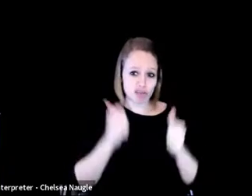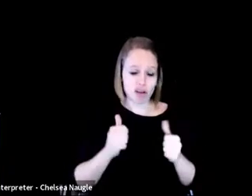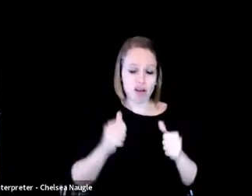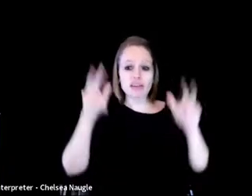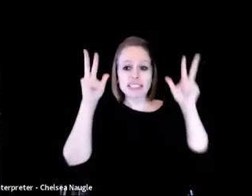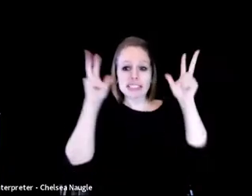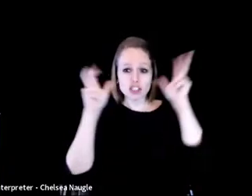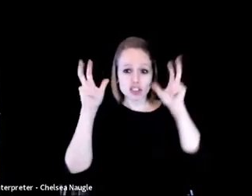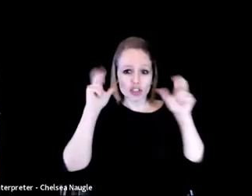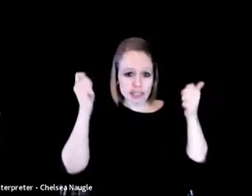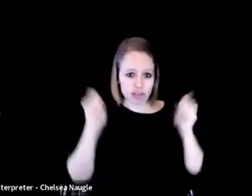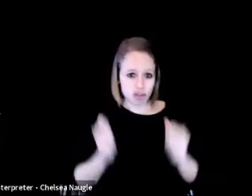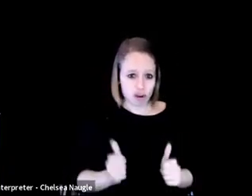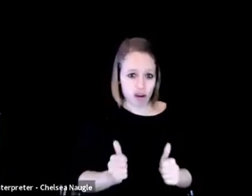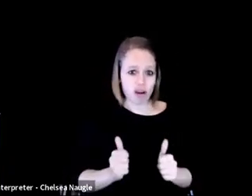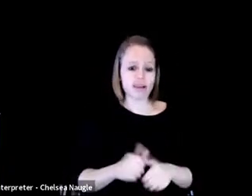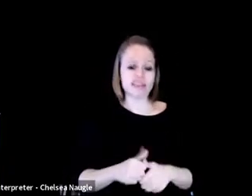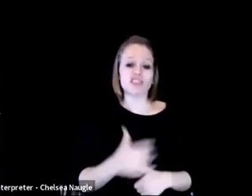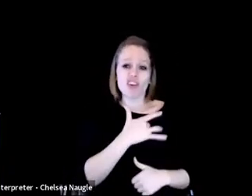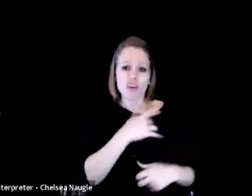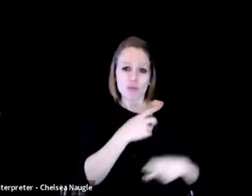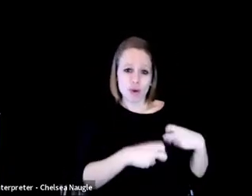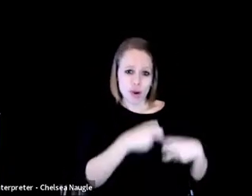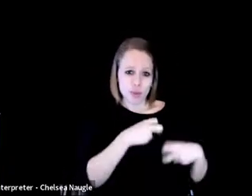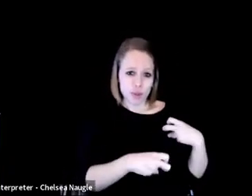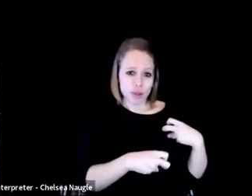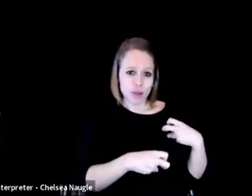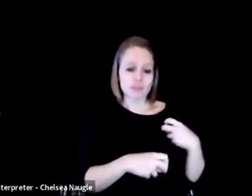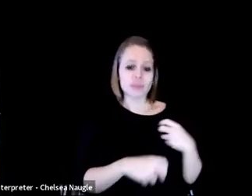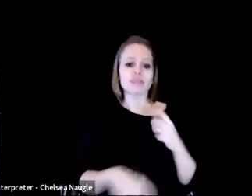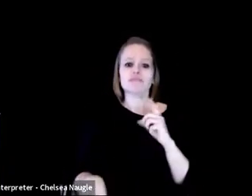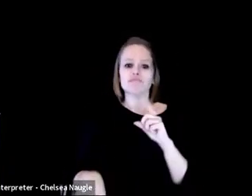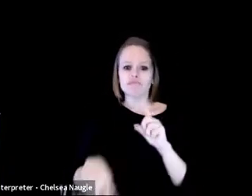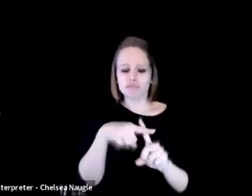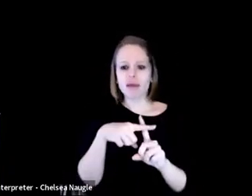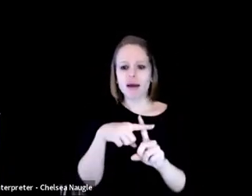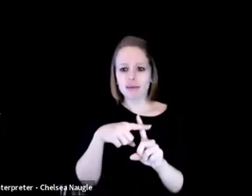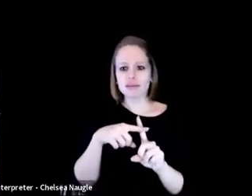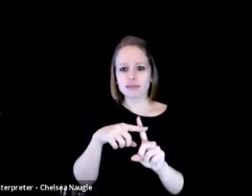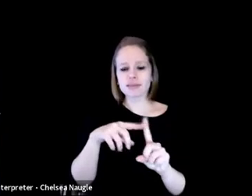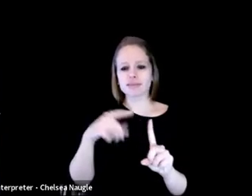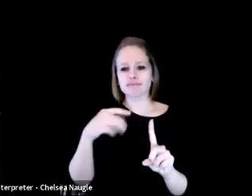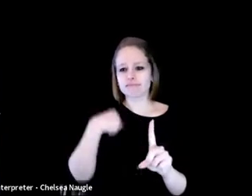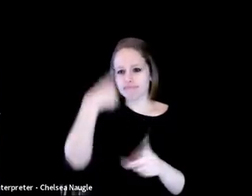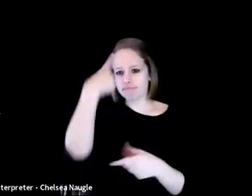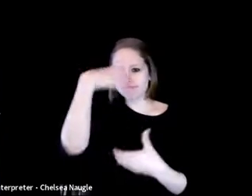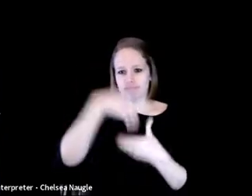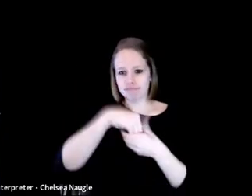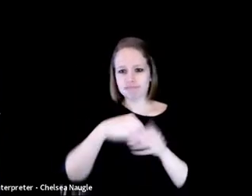heart issues. He also has a diagnosis of autism.